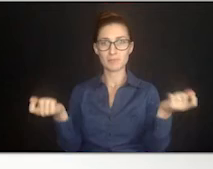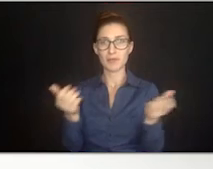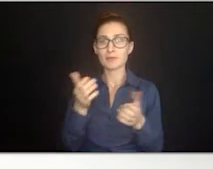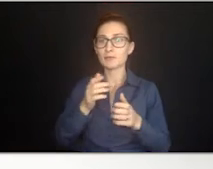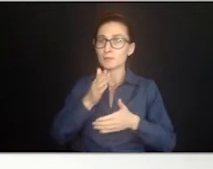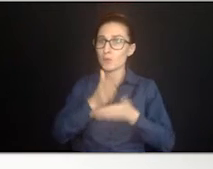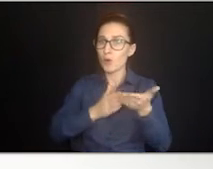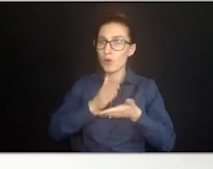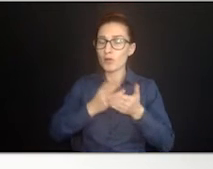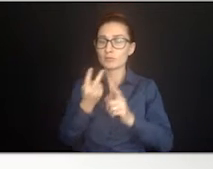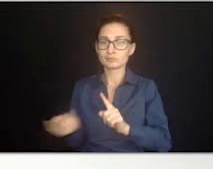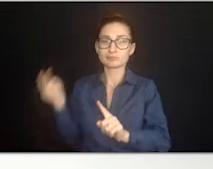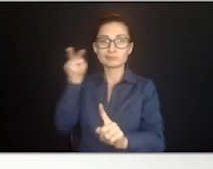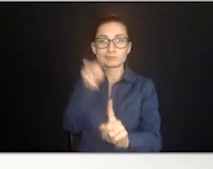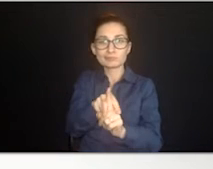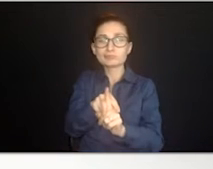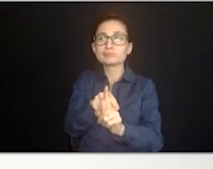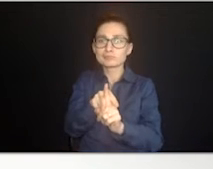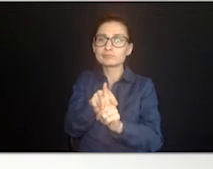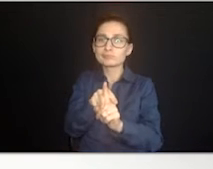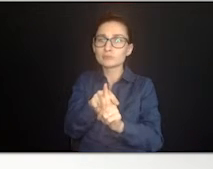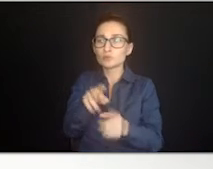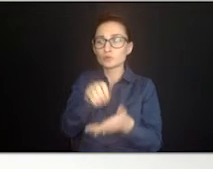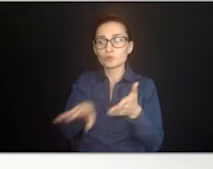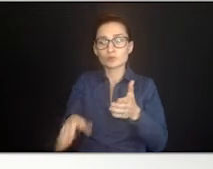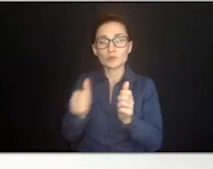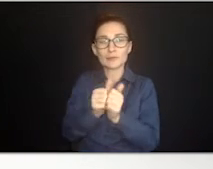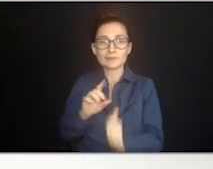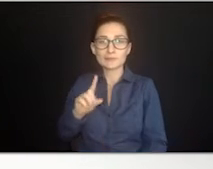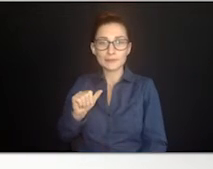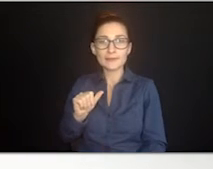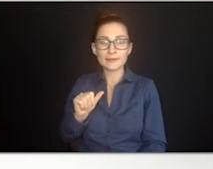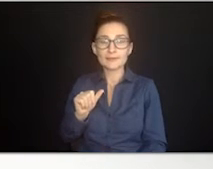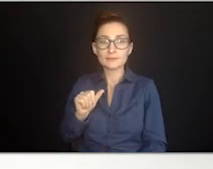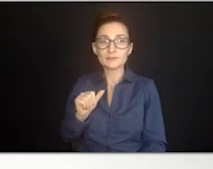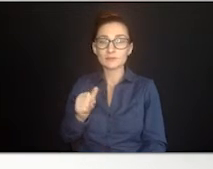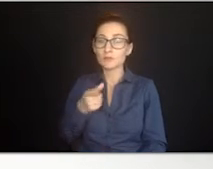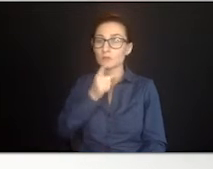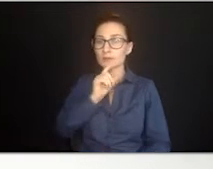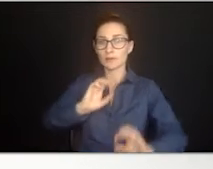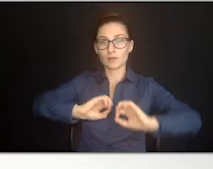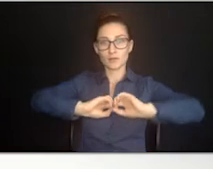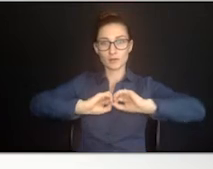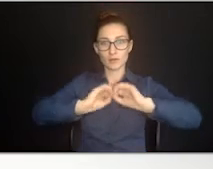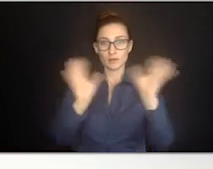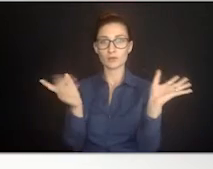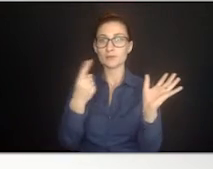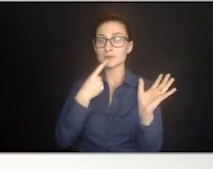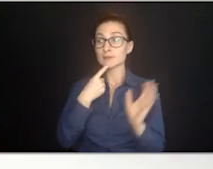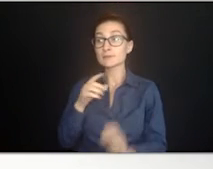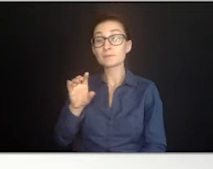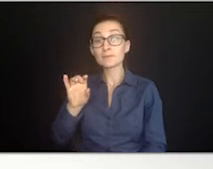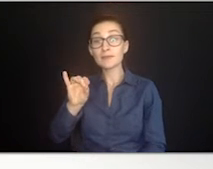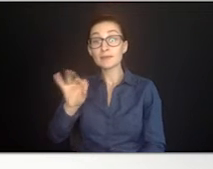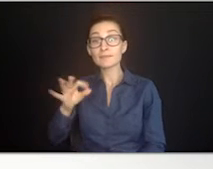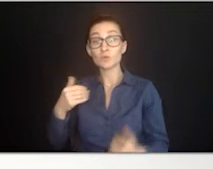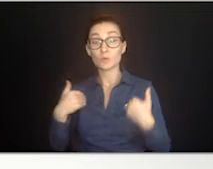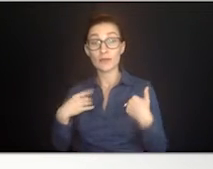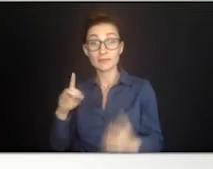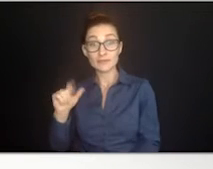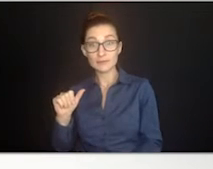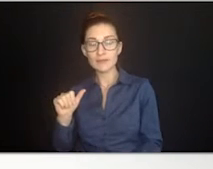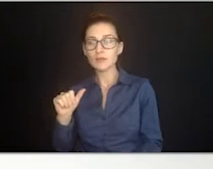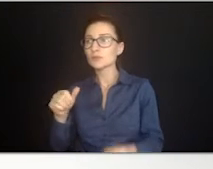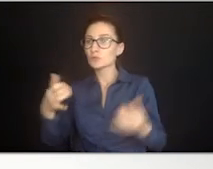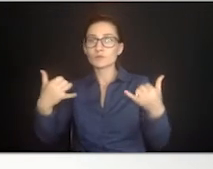that apply very distinctly to students with disabilities. It very clearly states that students with disabilities are general